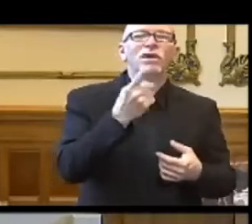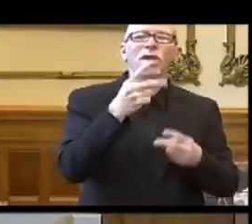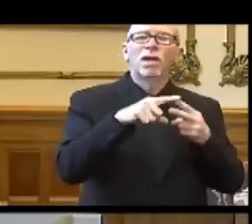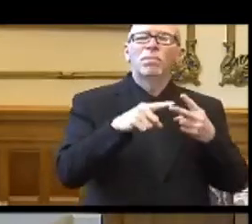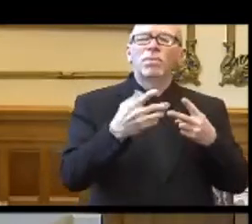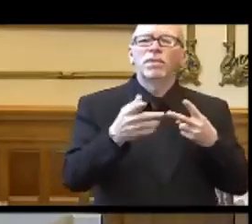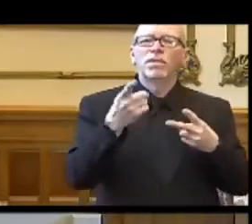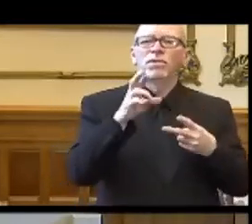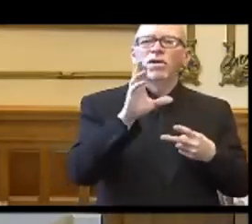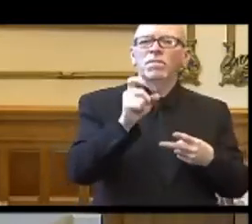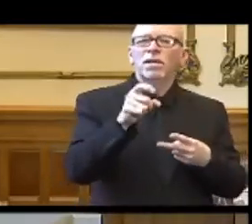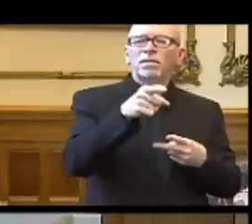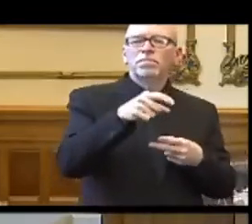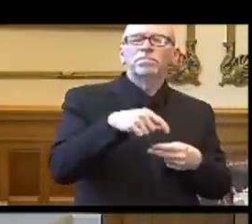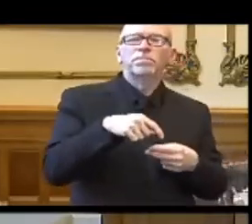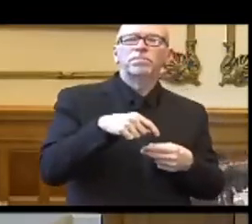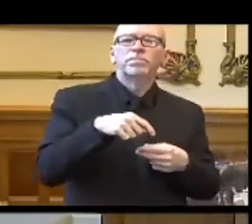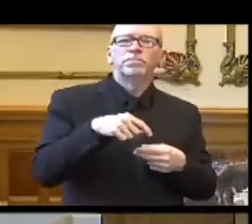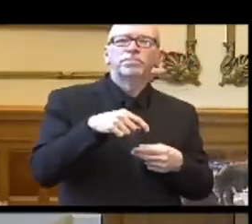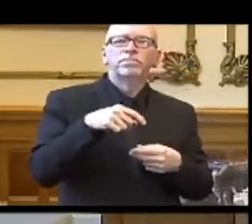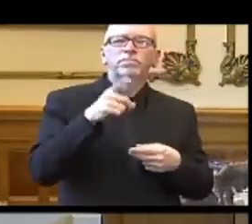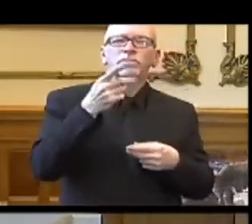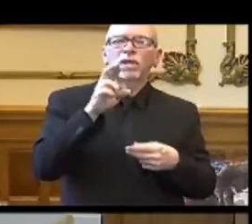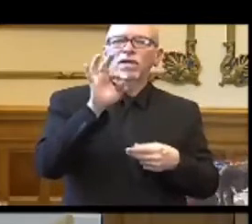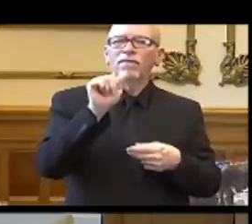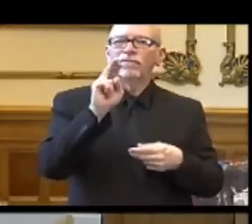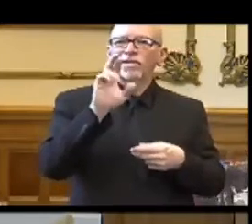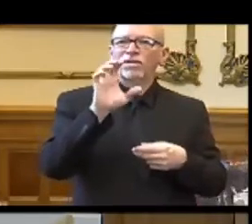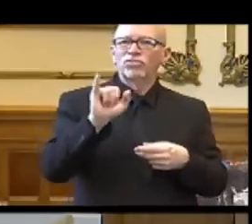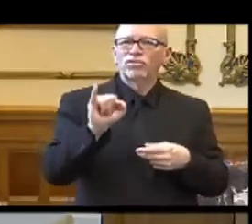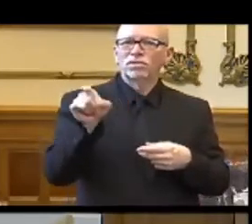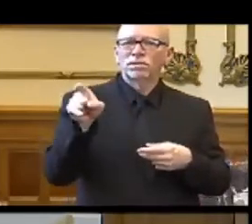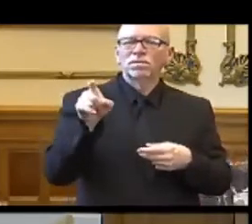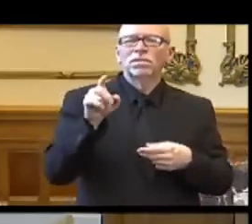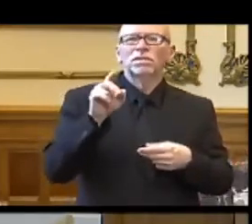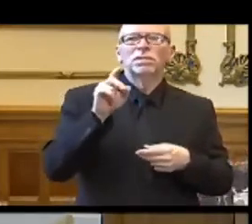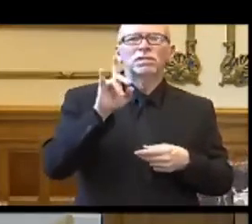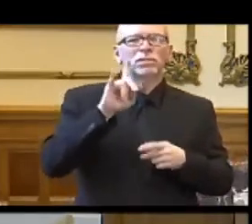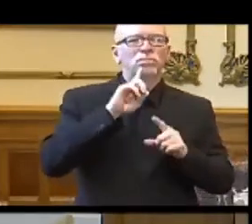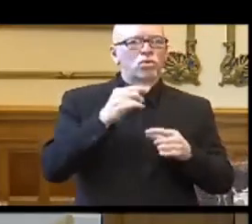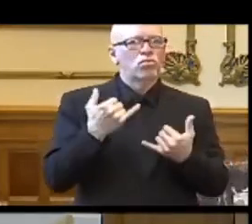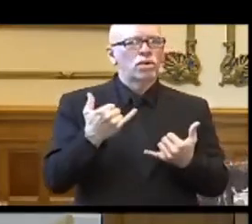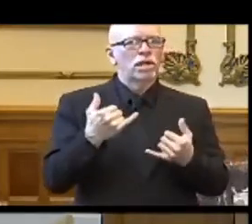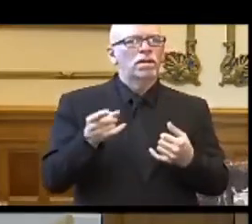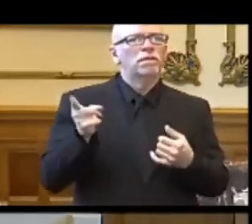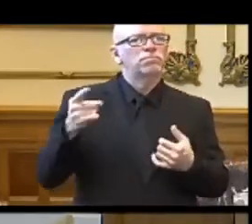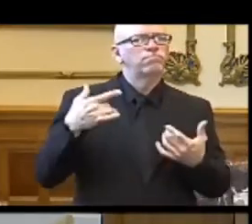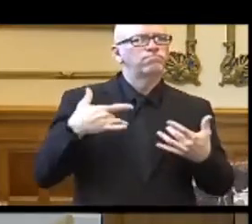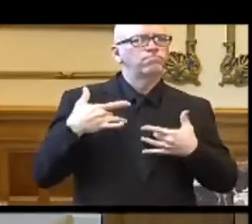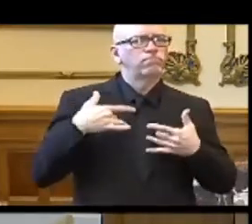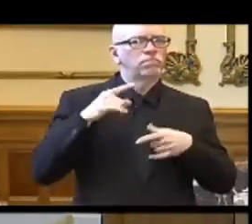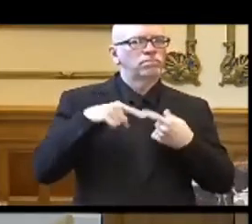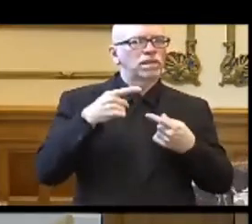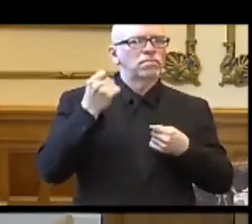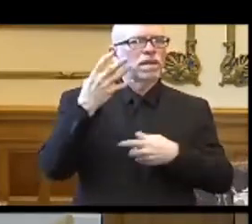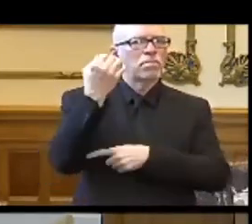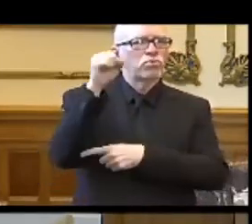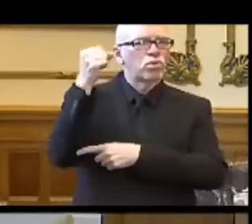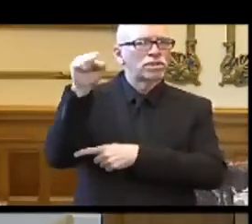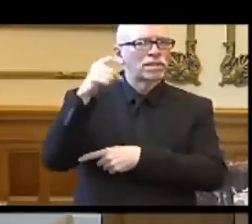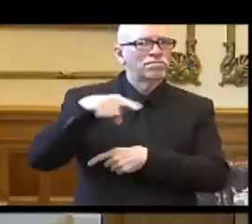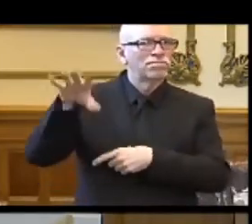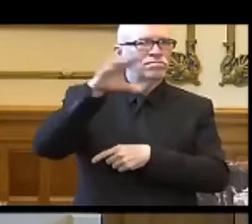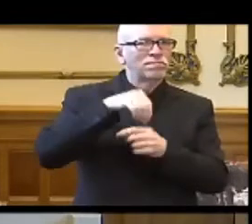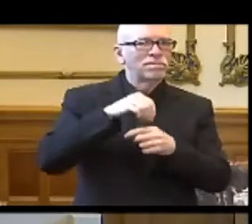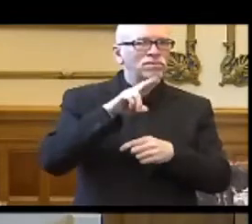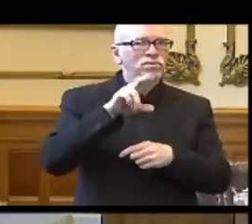Dr. Box, Dr. Fauci, apparently on the Hill, reported today that he was concerned about a lot of the protesters taking place around the